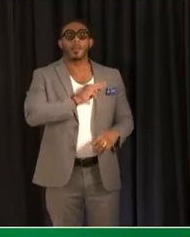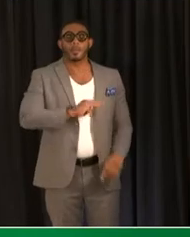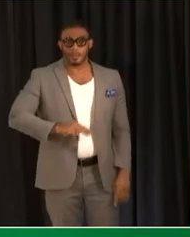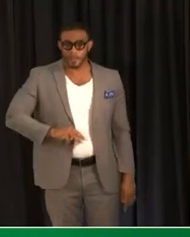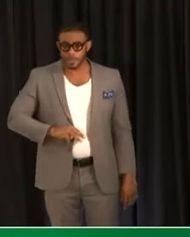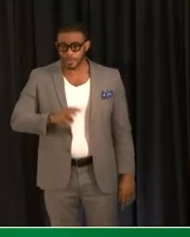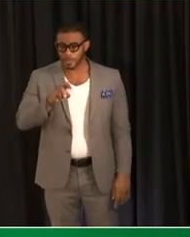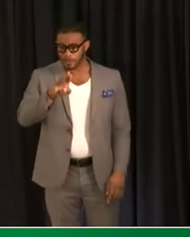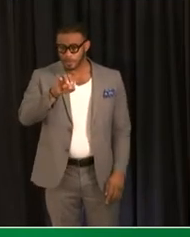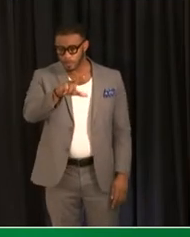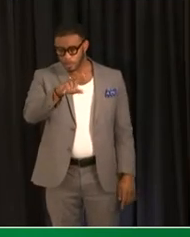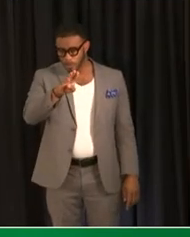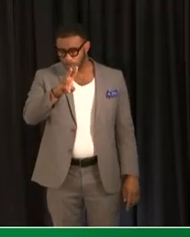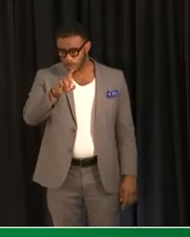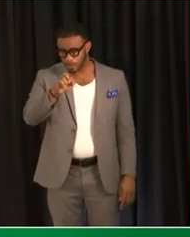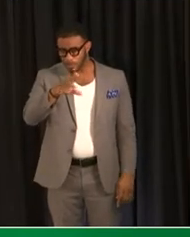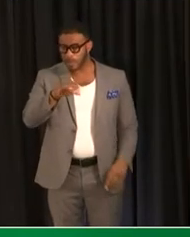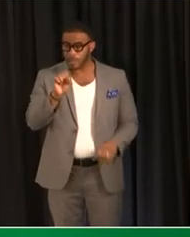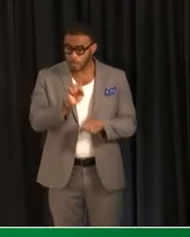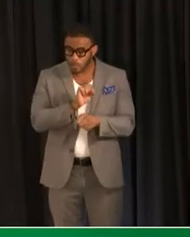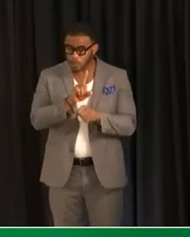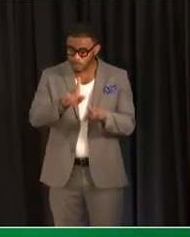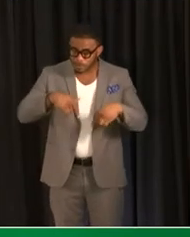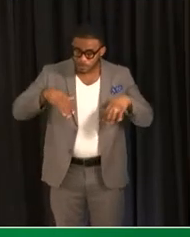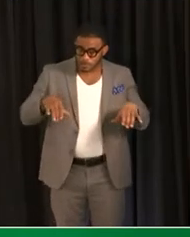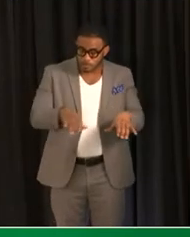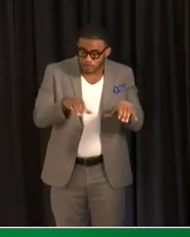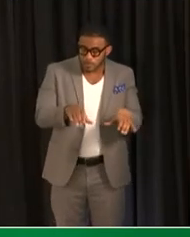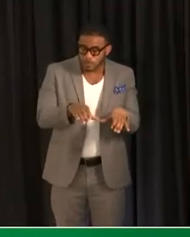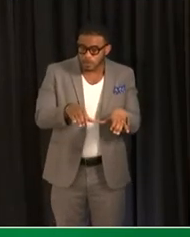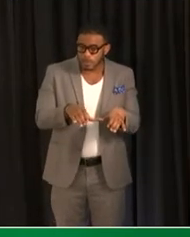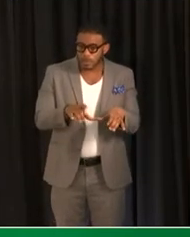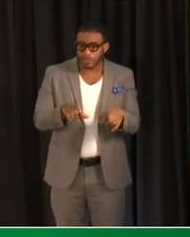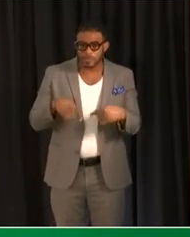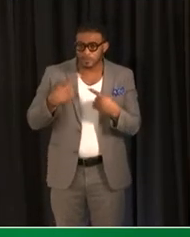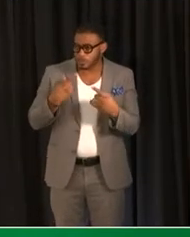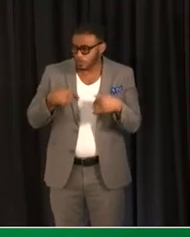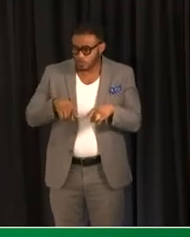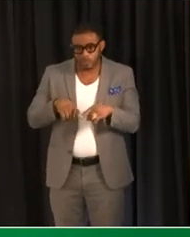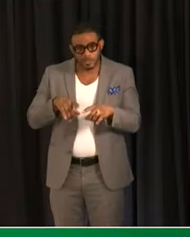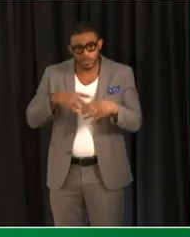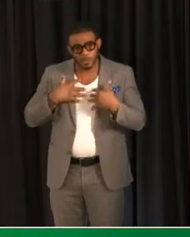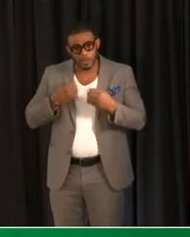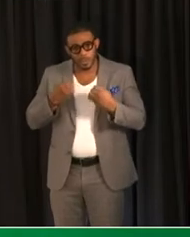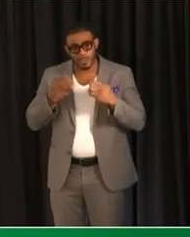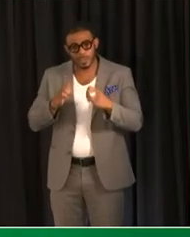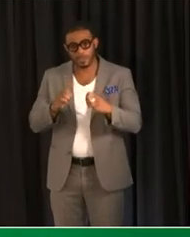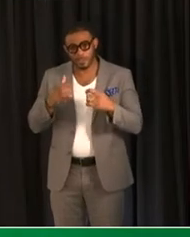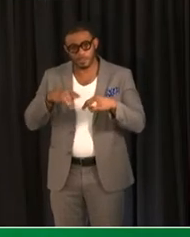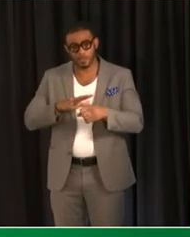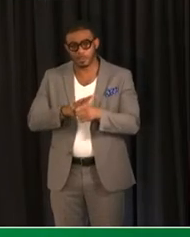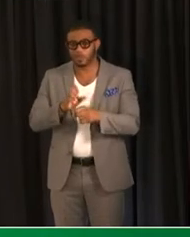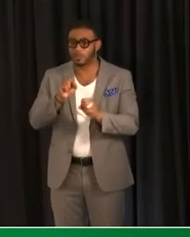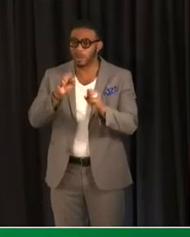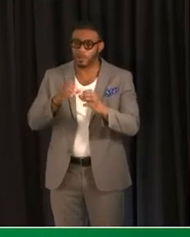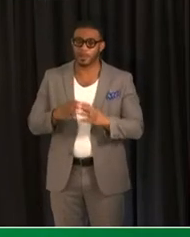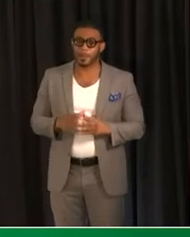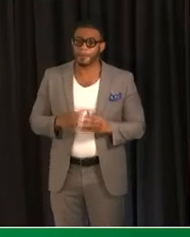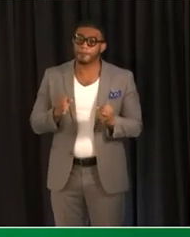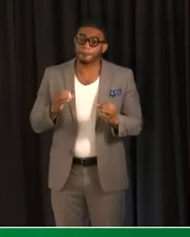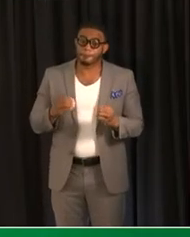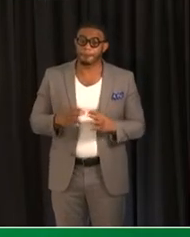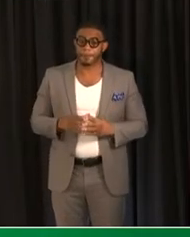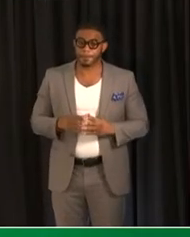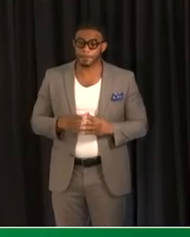our own mayor, Muriel Bowser, and the work that she continues to do and has done during this recovery and during this